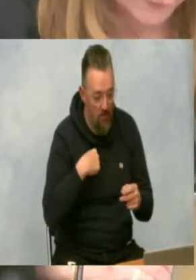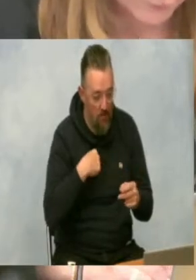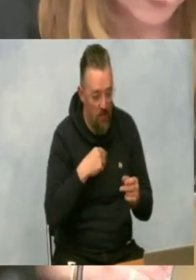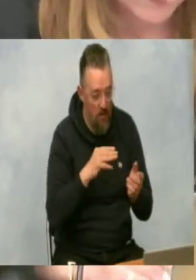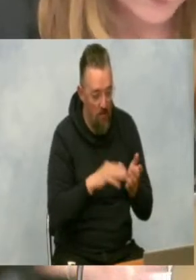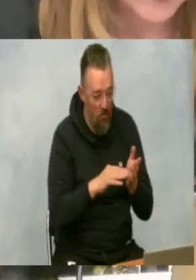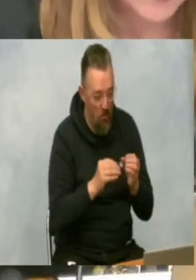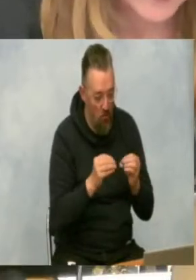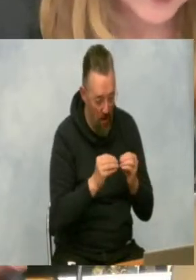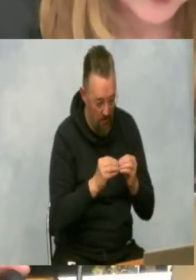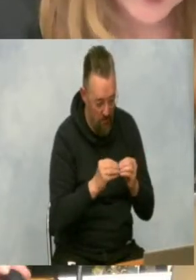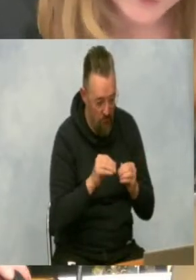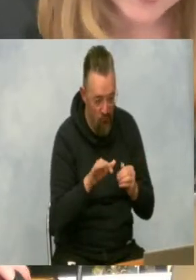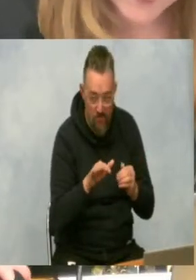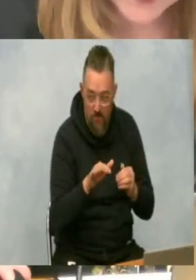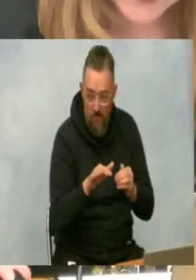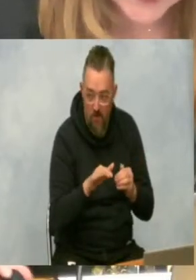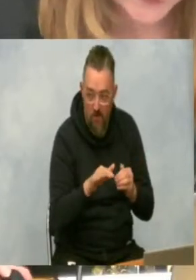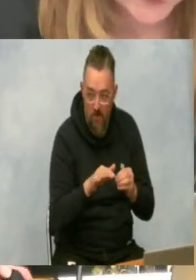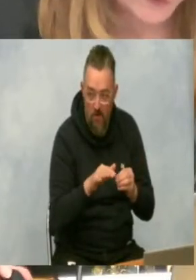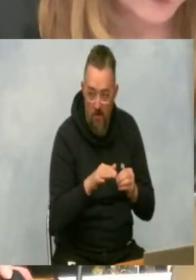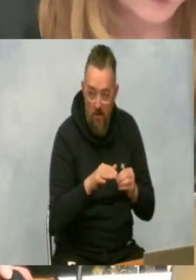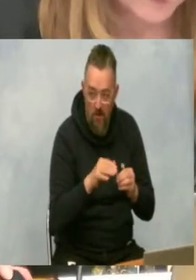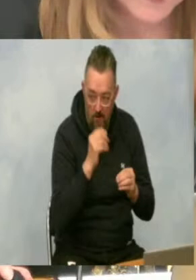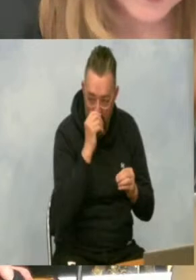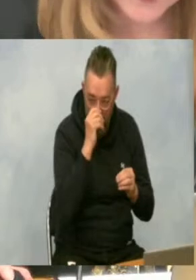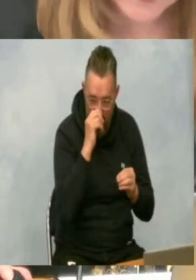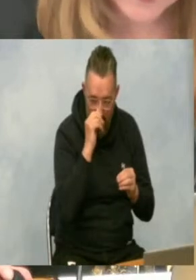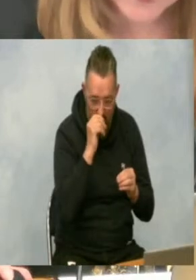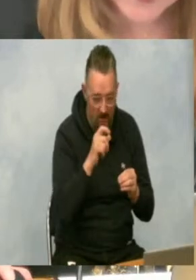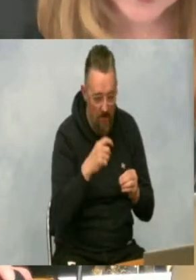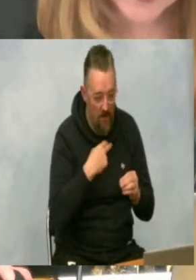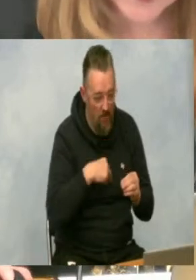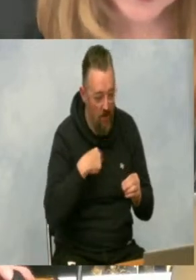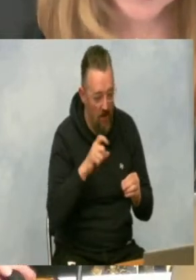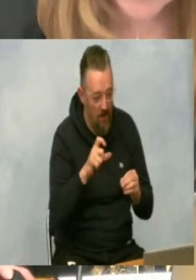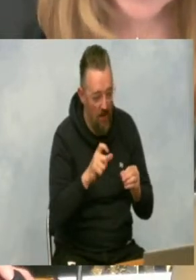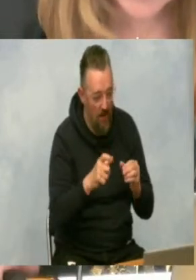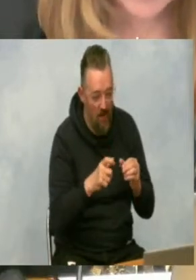Buchanan present? Councillor Kalikis?